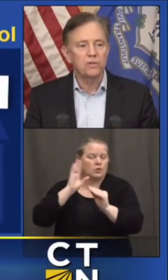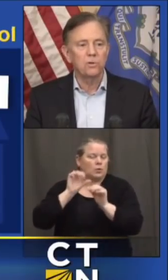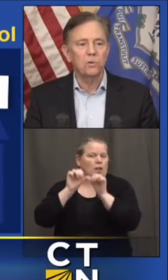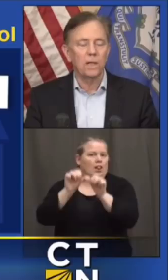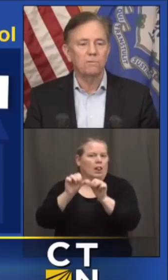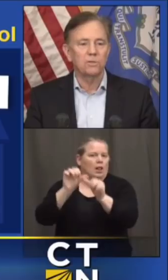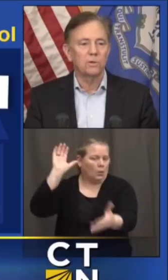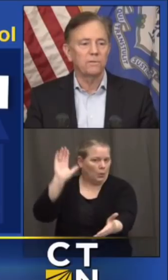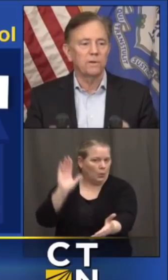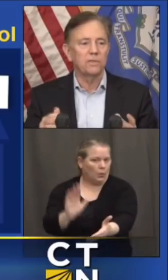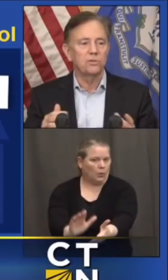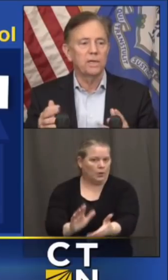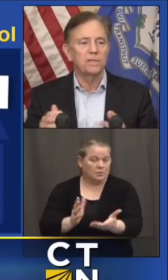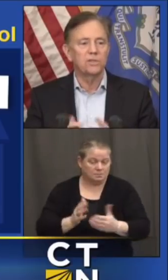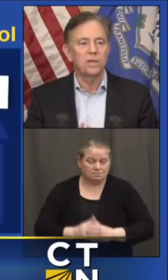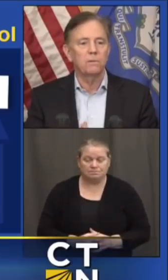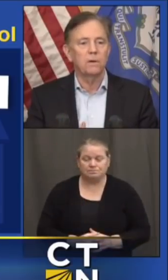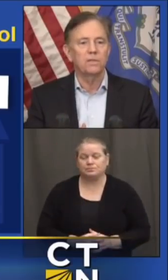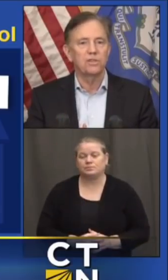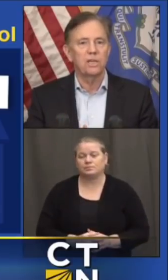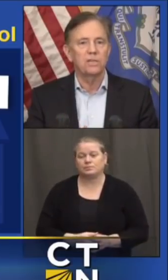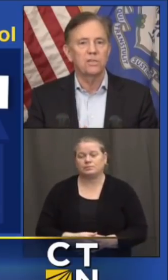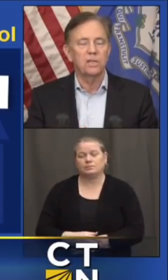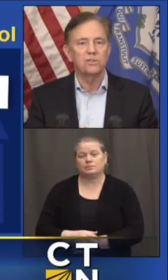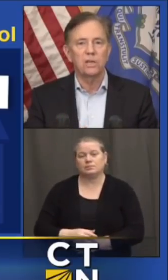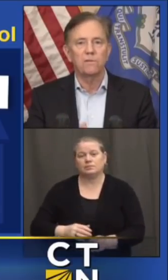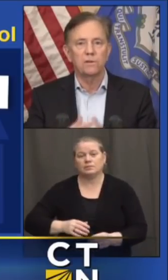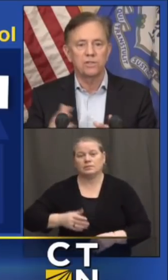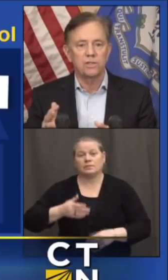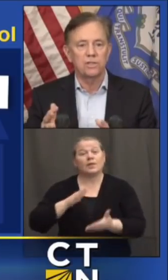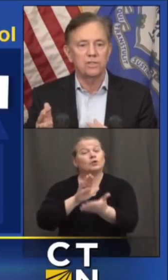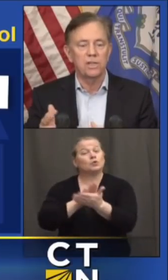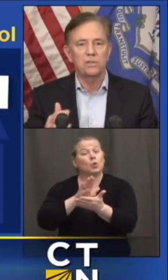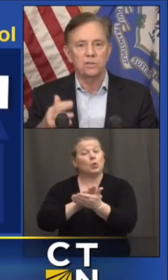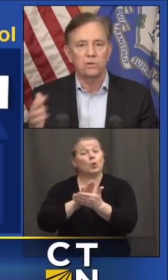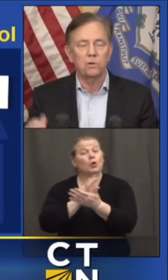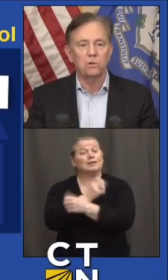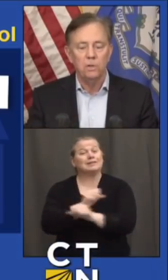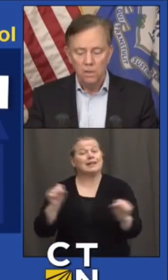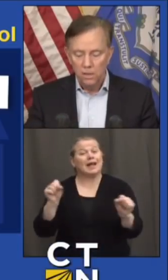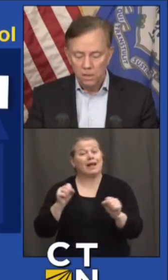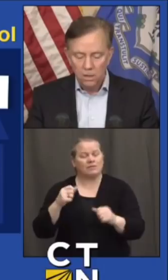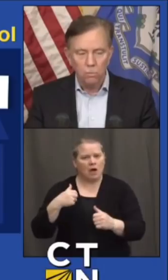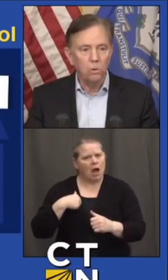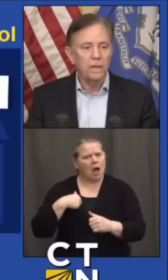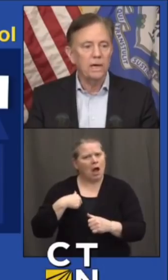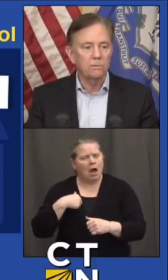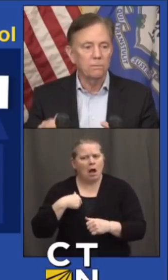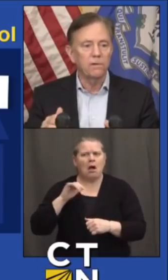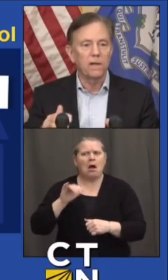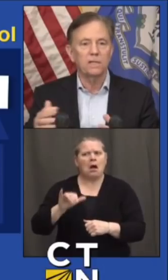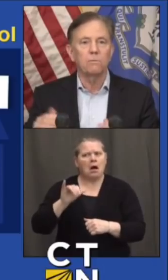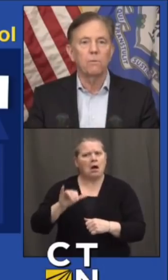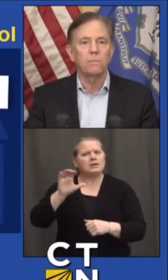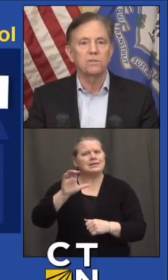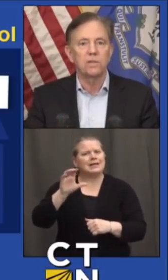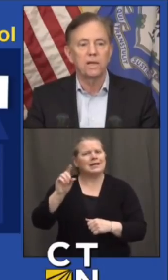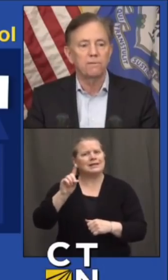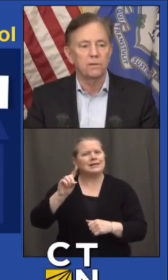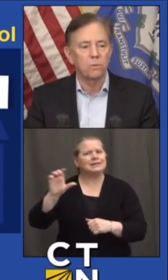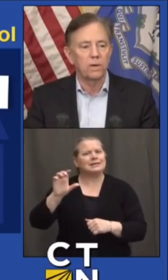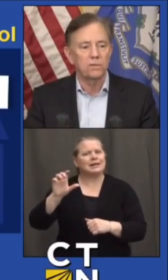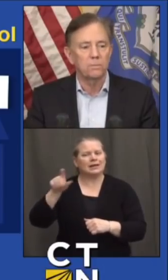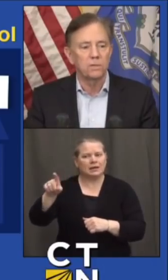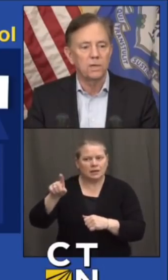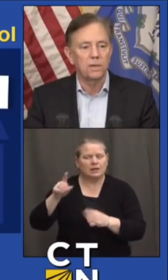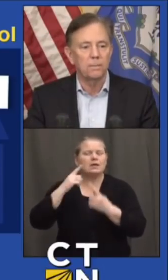Safe at school, I was sort of intrigued to see the CDC, Center for Disease Control, rolled out and reflected what we've been saying